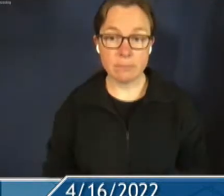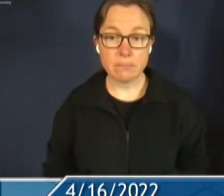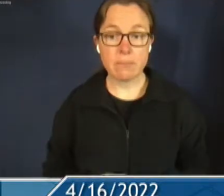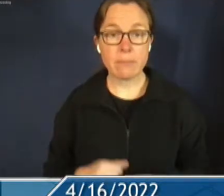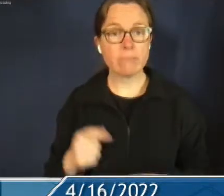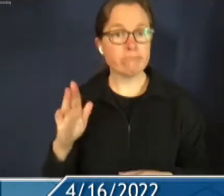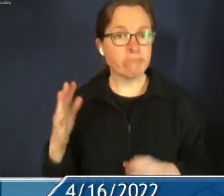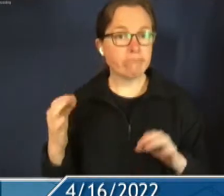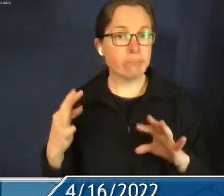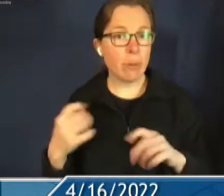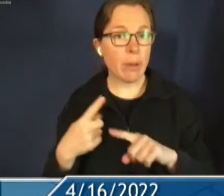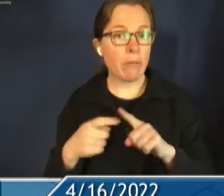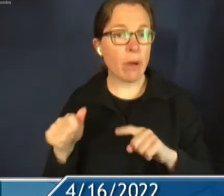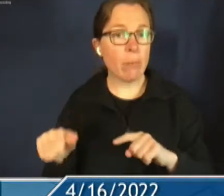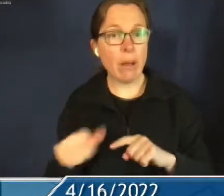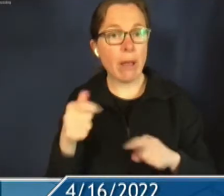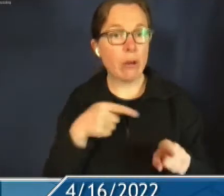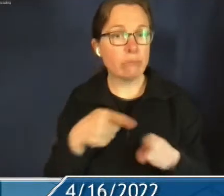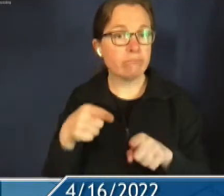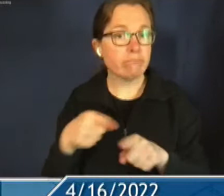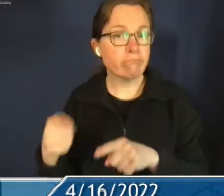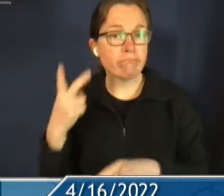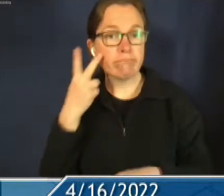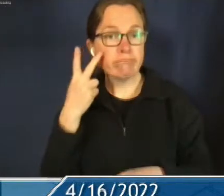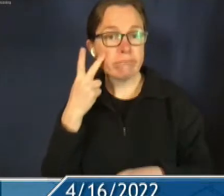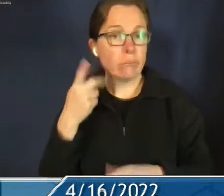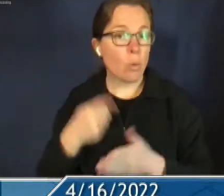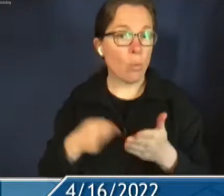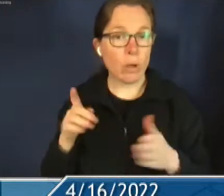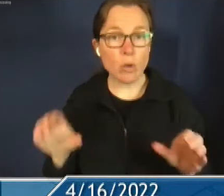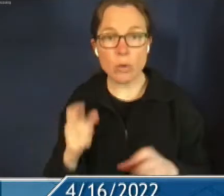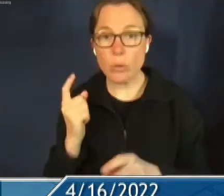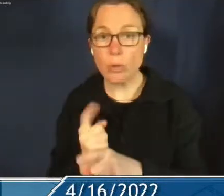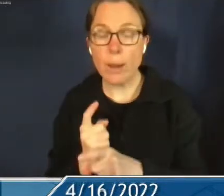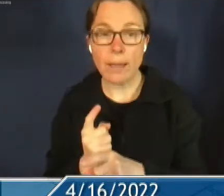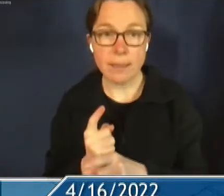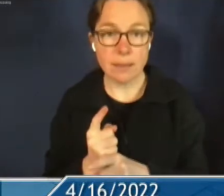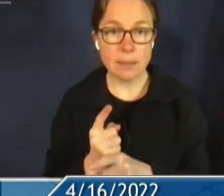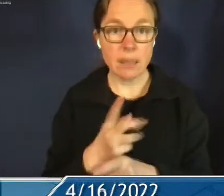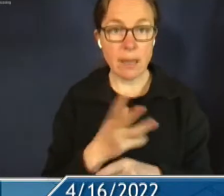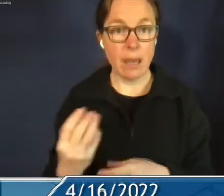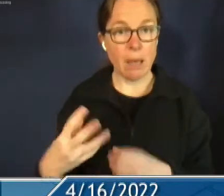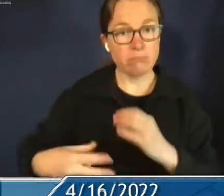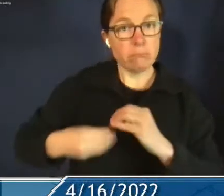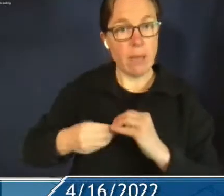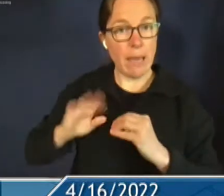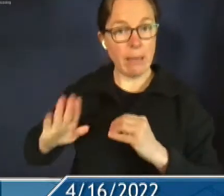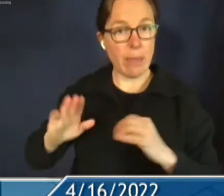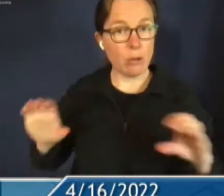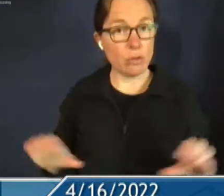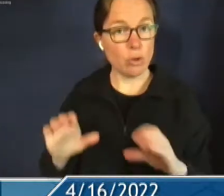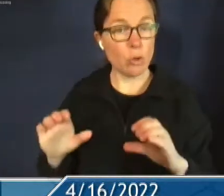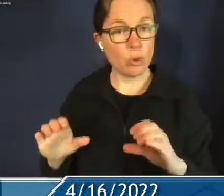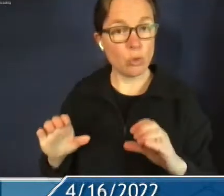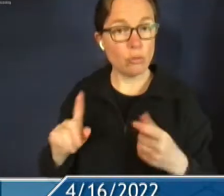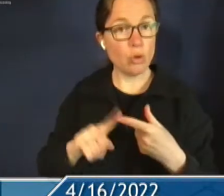got from other areas to see what they do right and be able to incorporate that within our